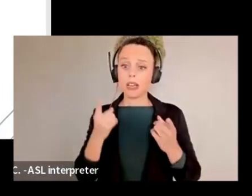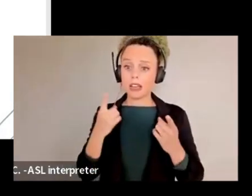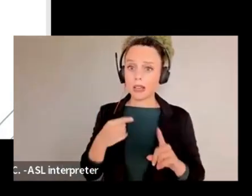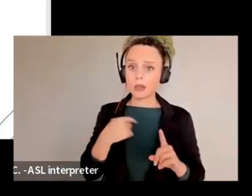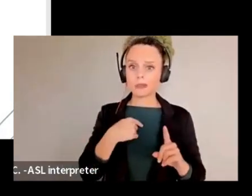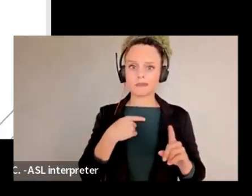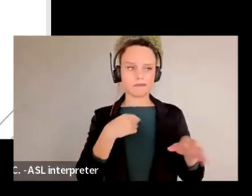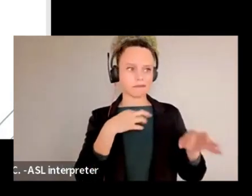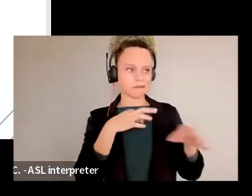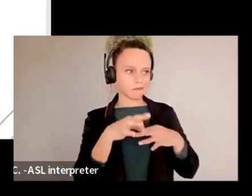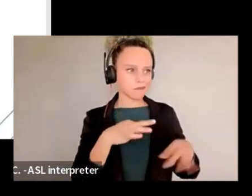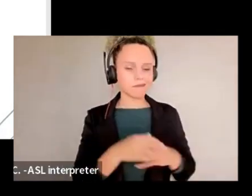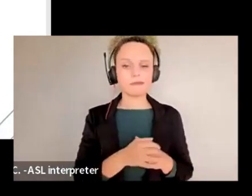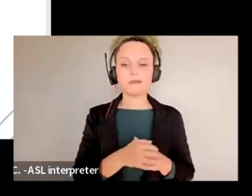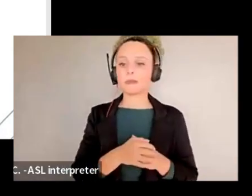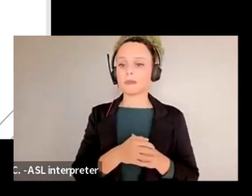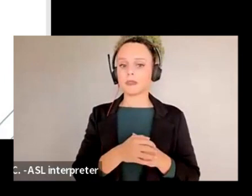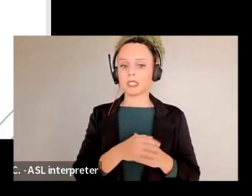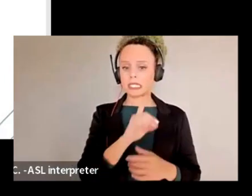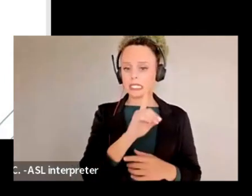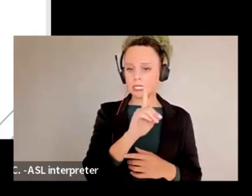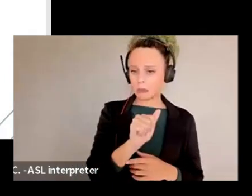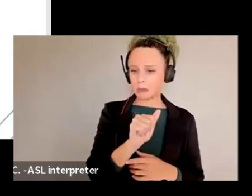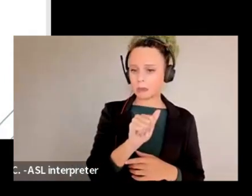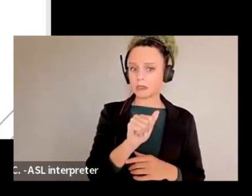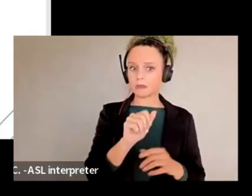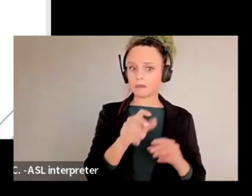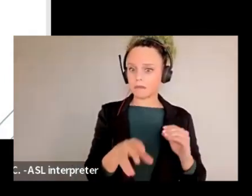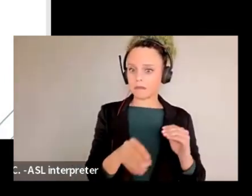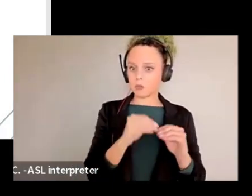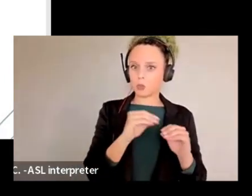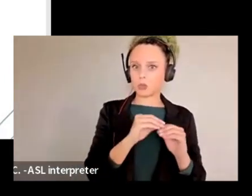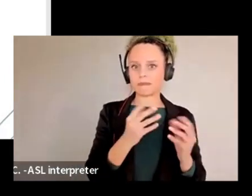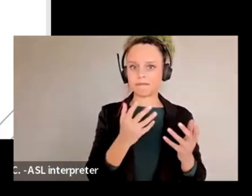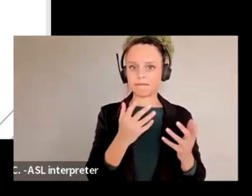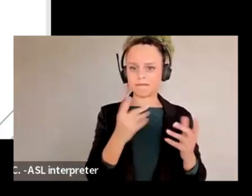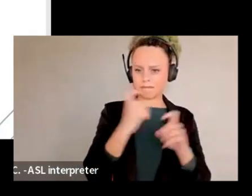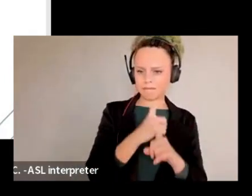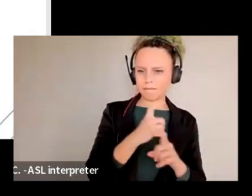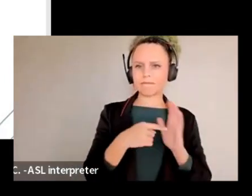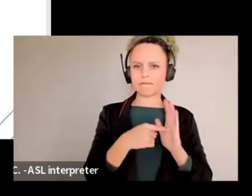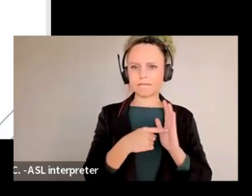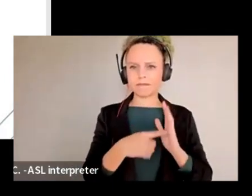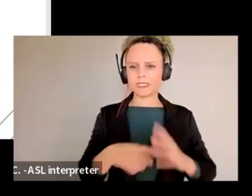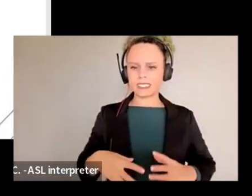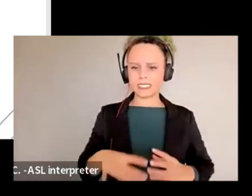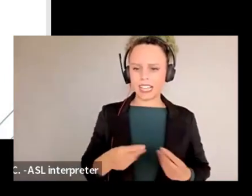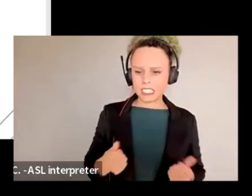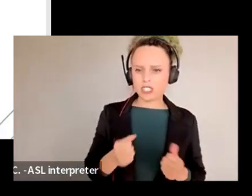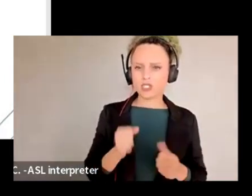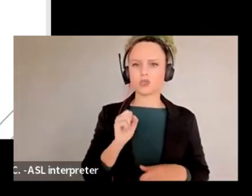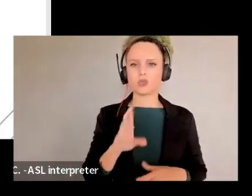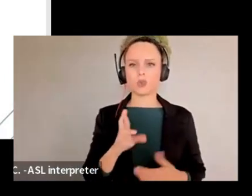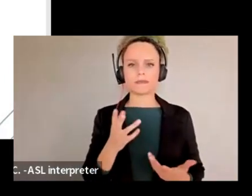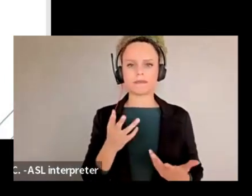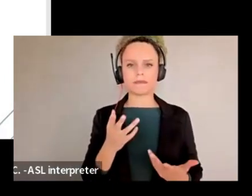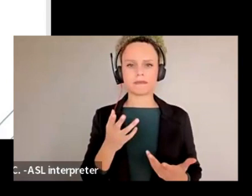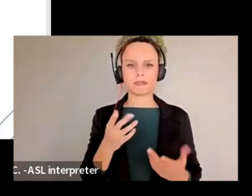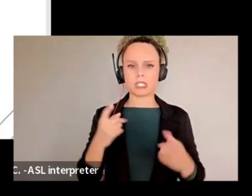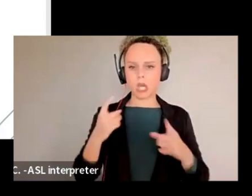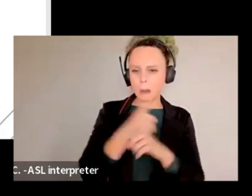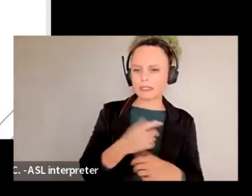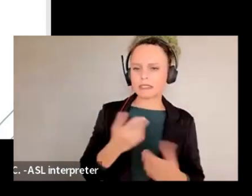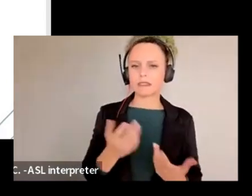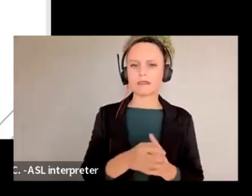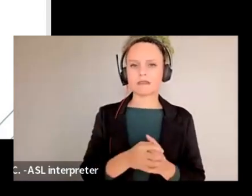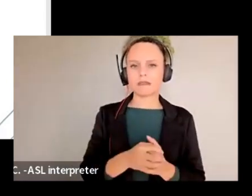get into disability, it's not uncommon to have digestion and absorption complications that